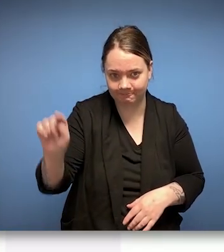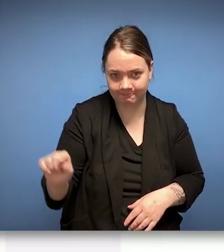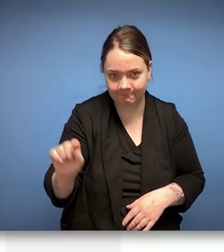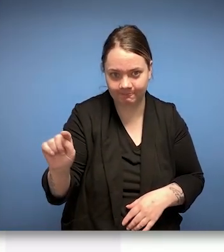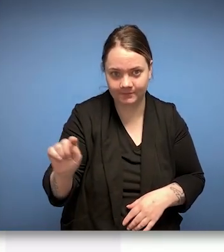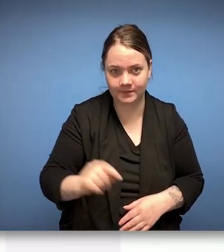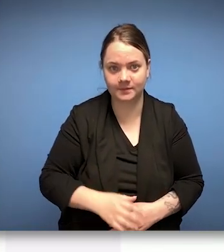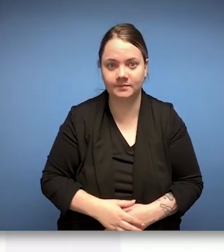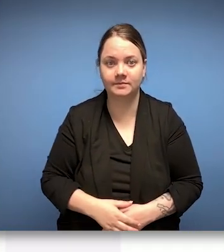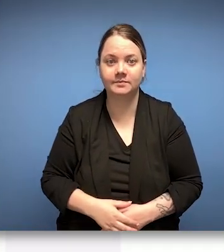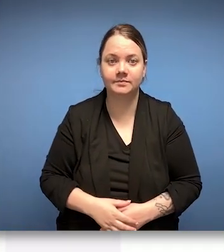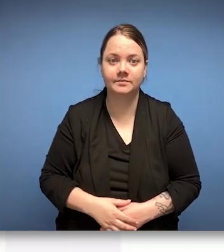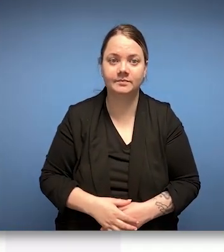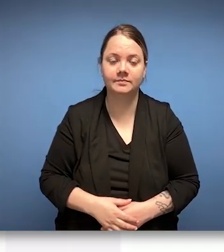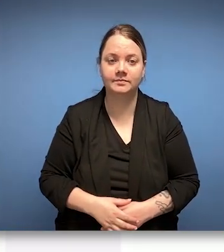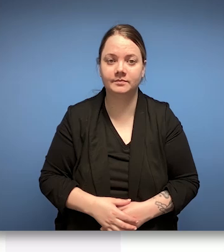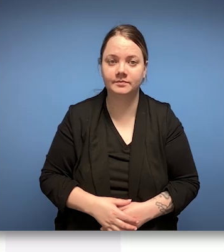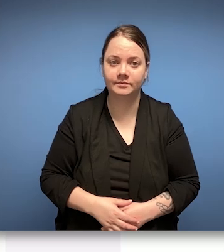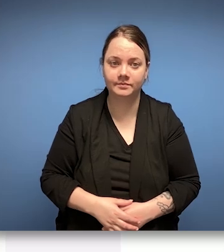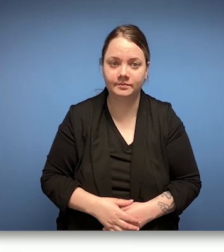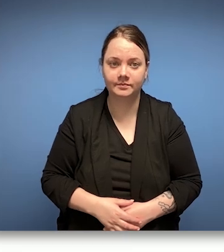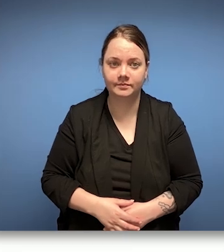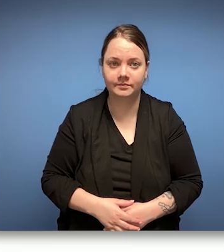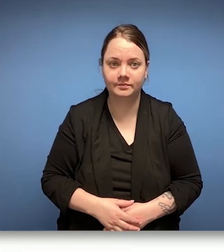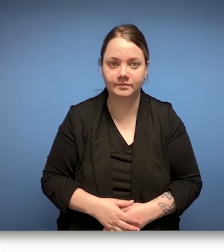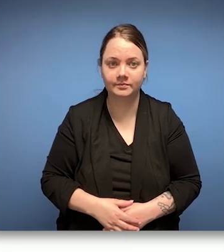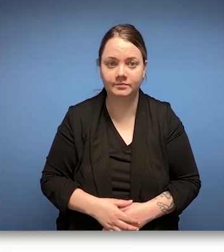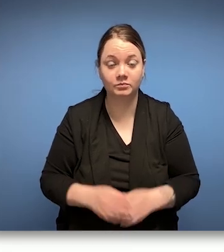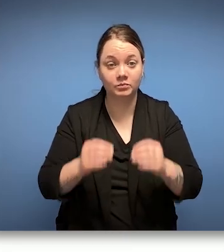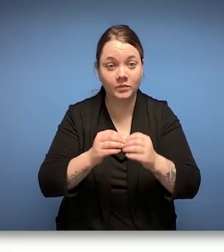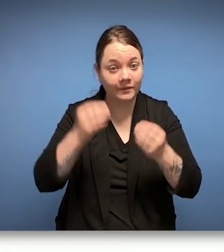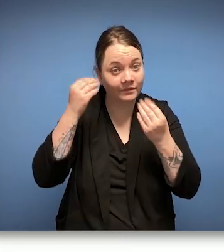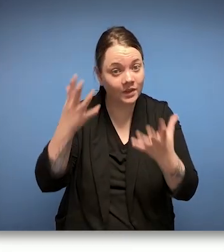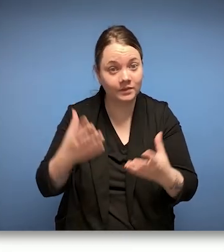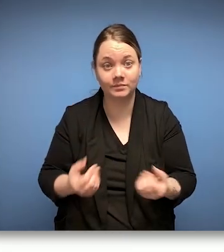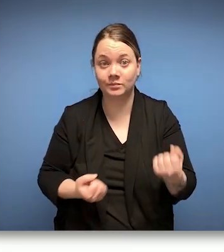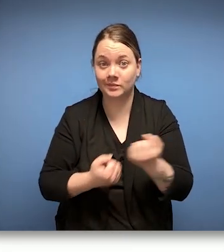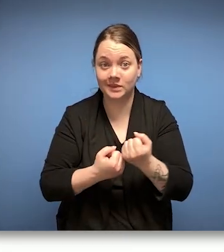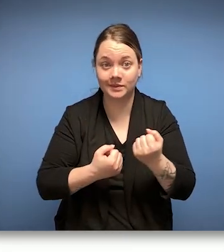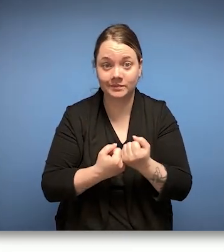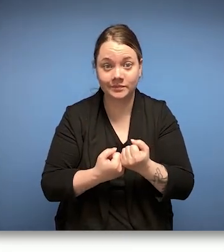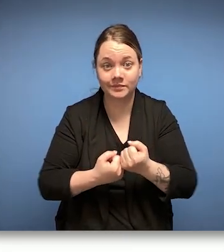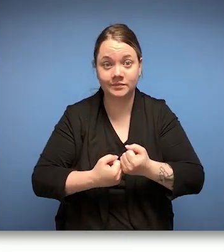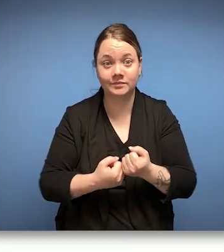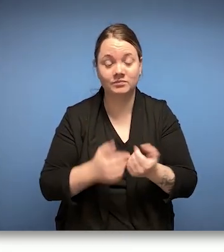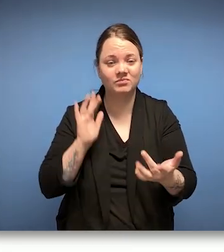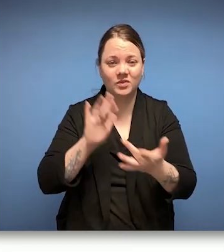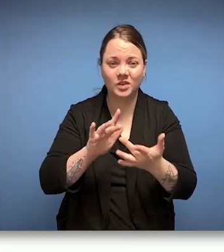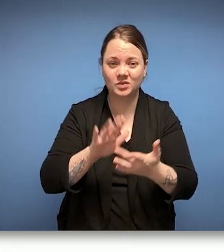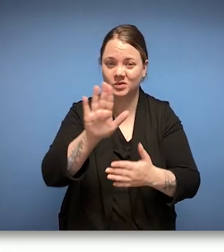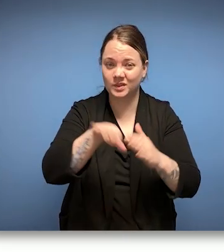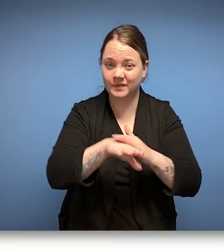the right-hand side of your appointment listing. For more information or support,